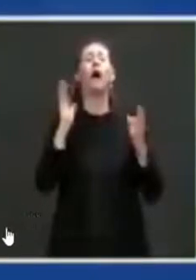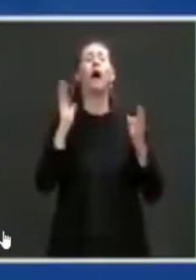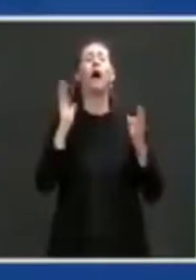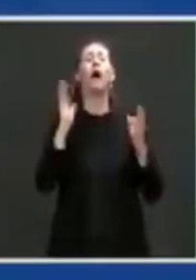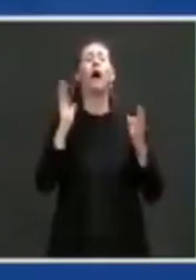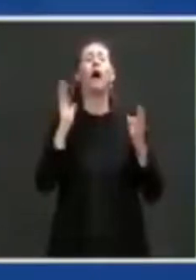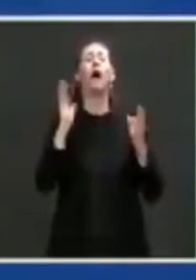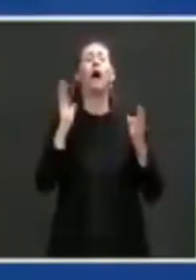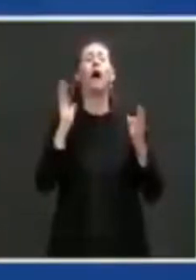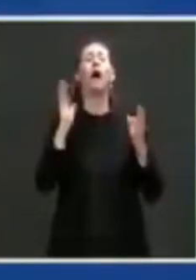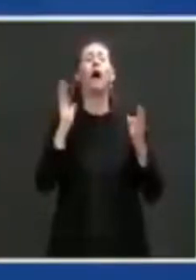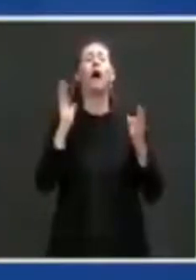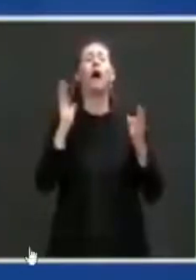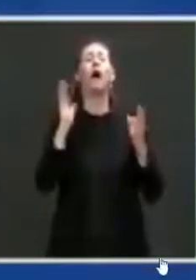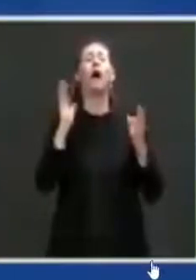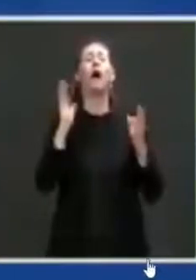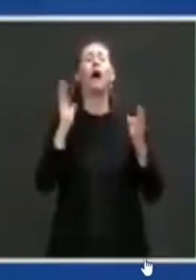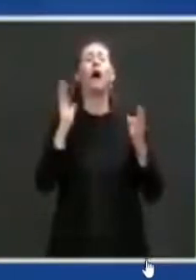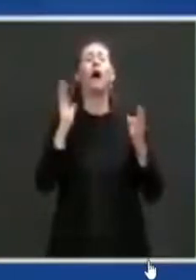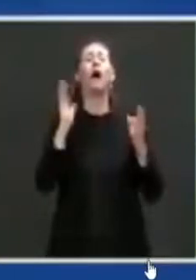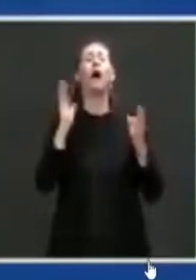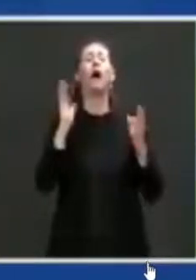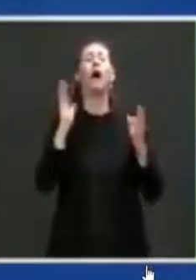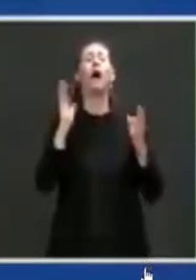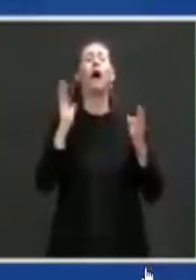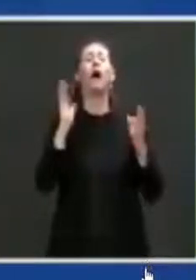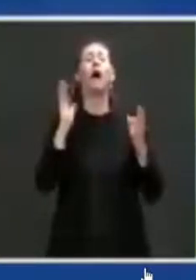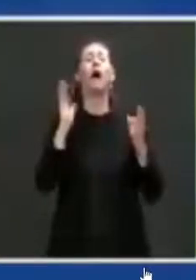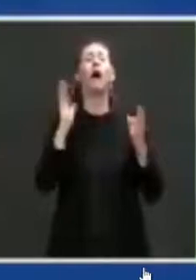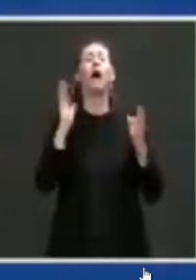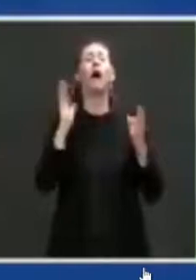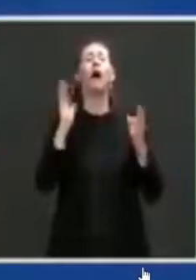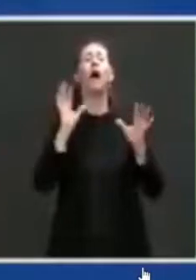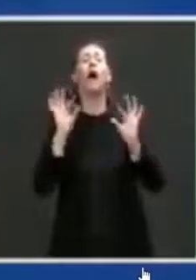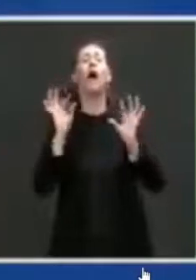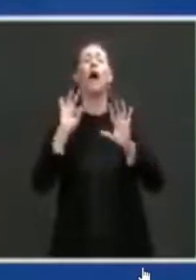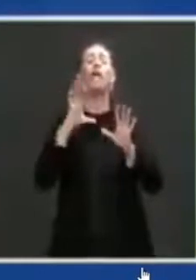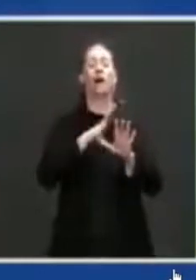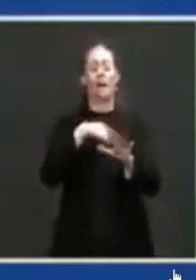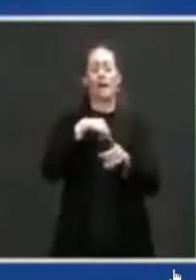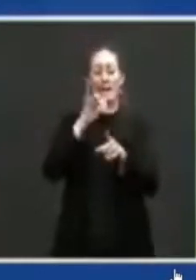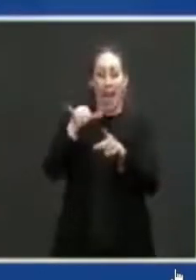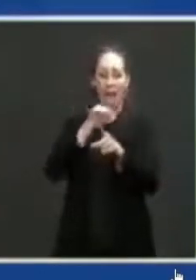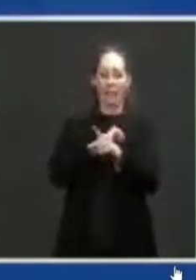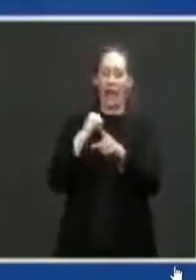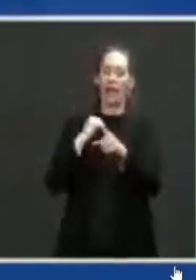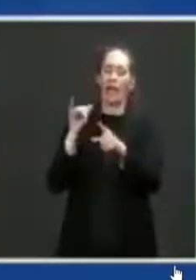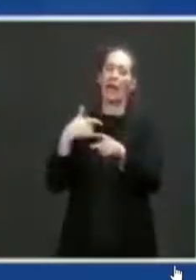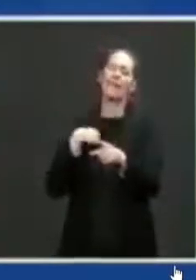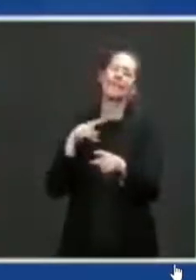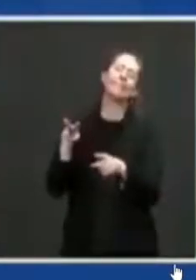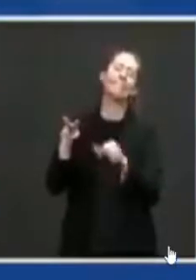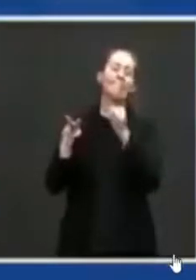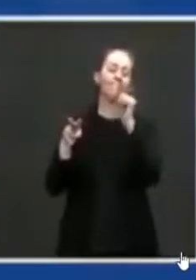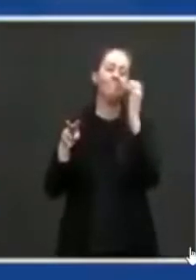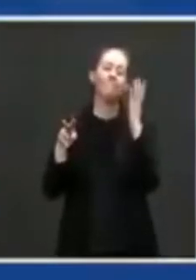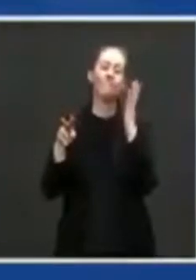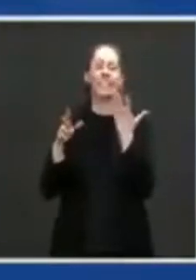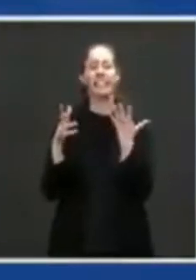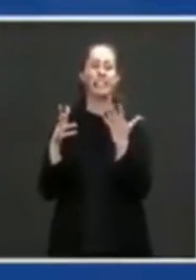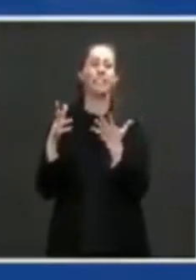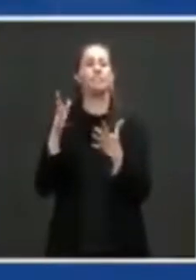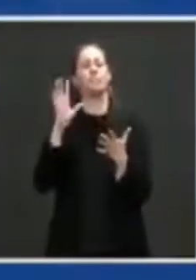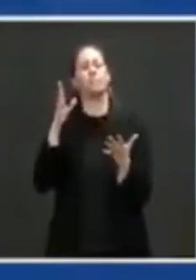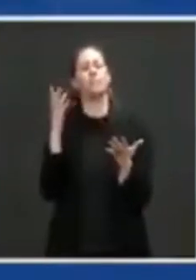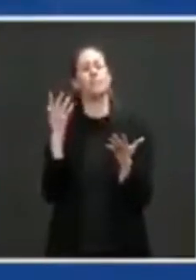clearly. And this is what you got. Best way to get something done, if it